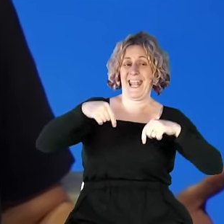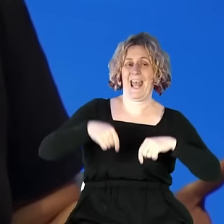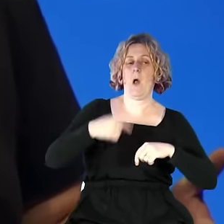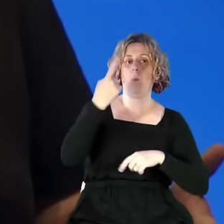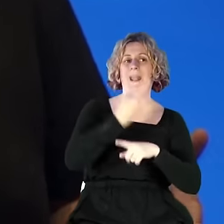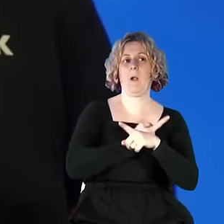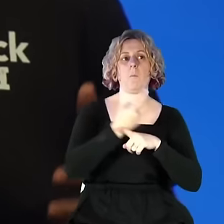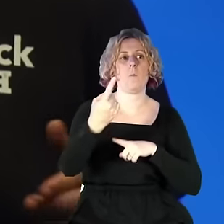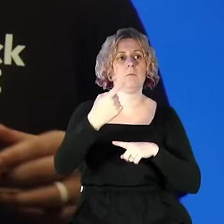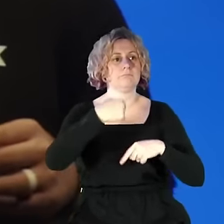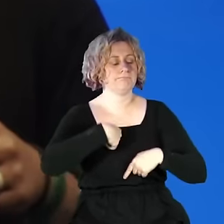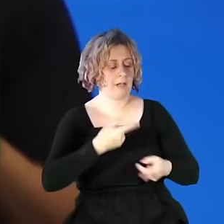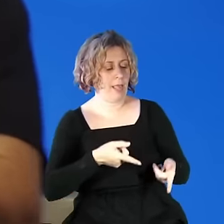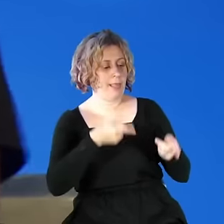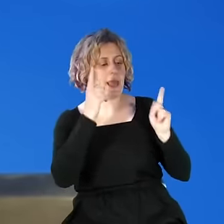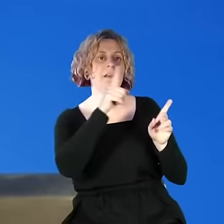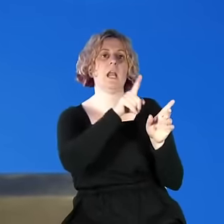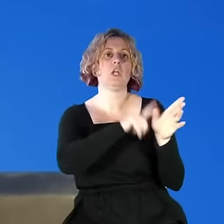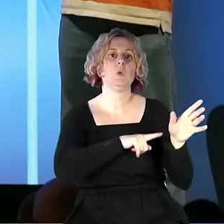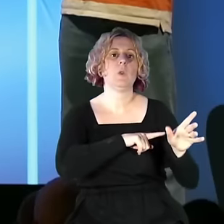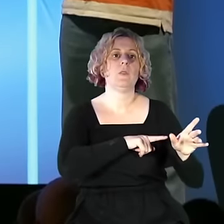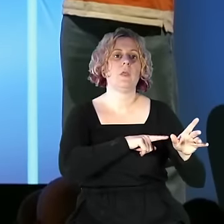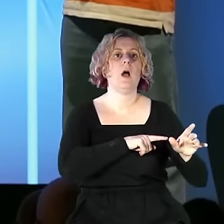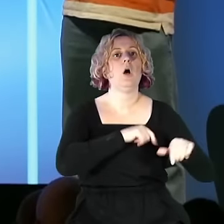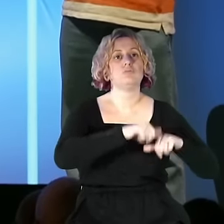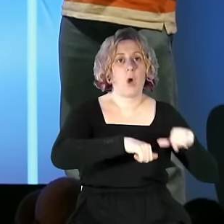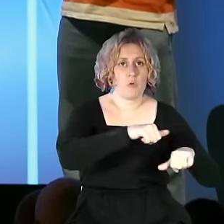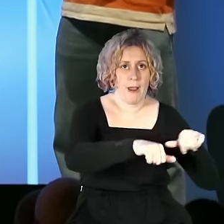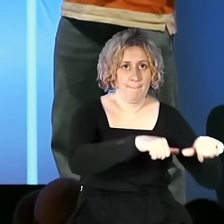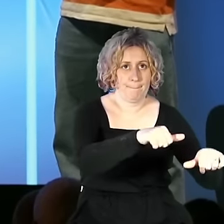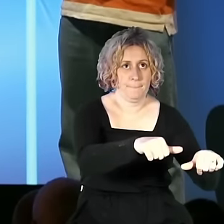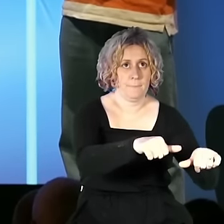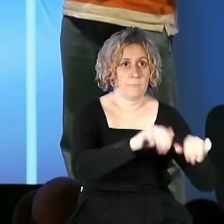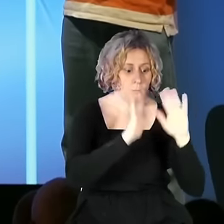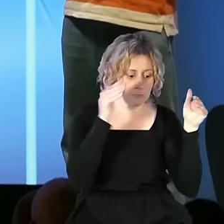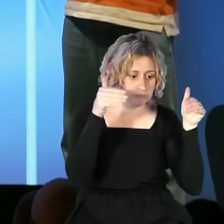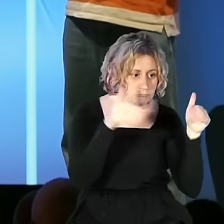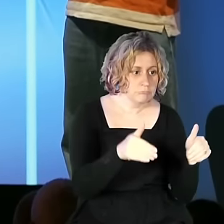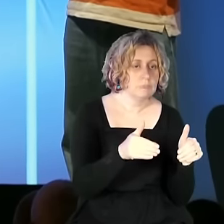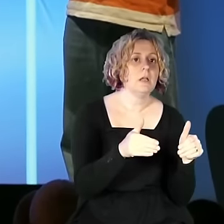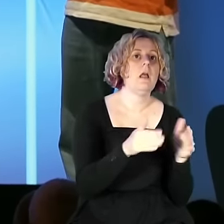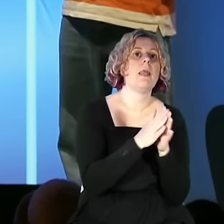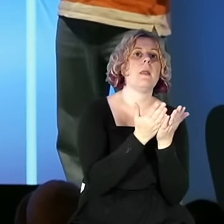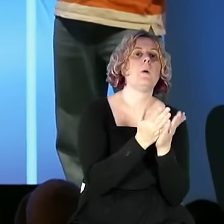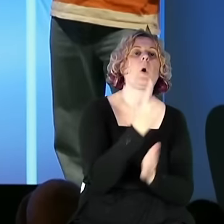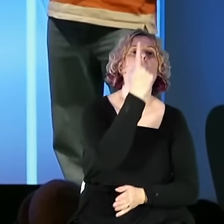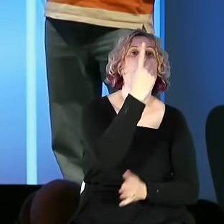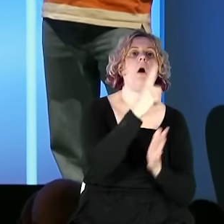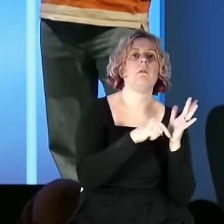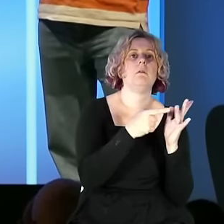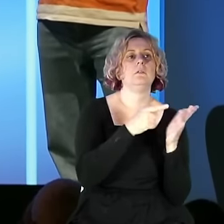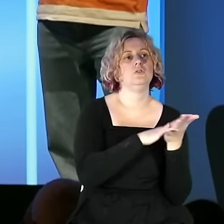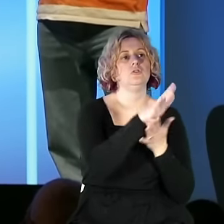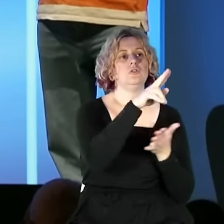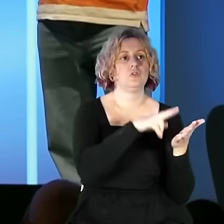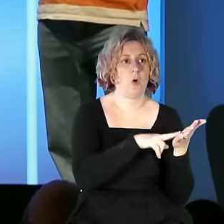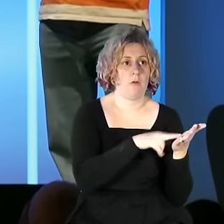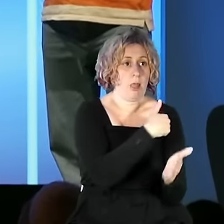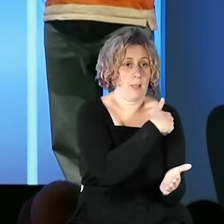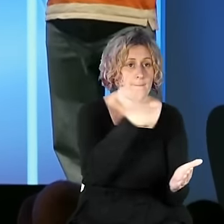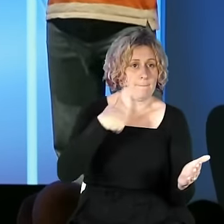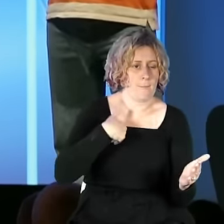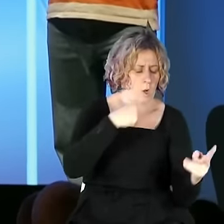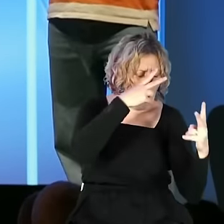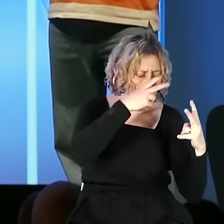program. And in the youth program this week, just like you guys, we're going to be studying the book of 1 John in the mornings. We're really excited about really